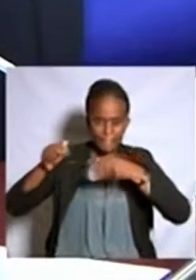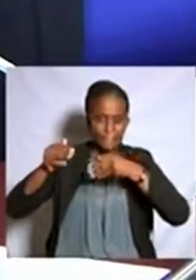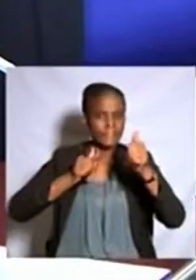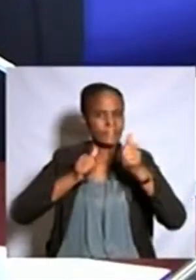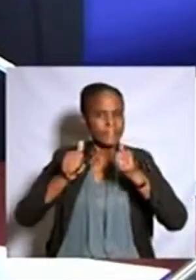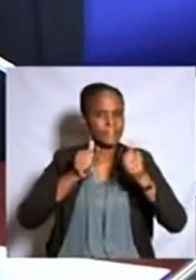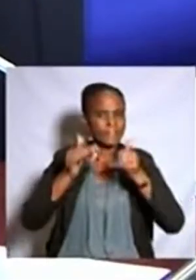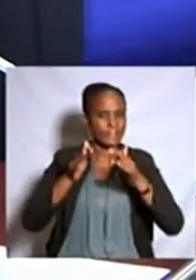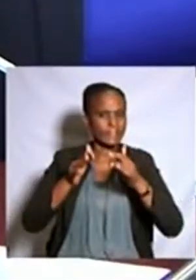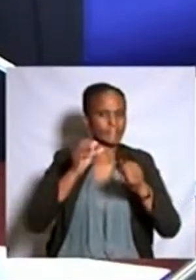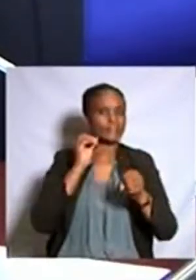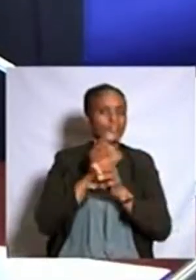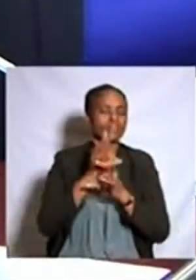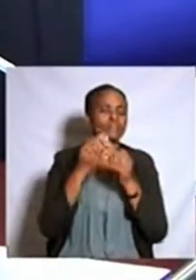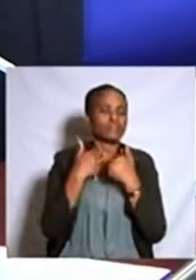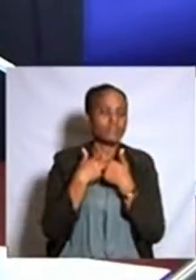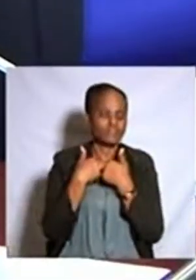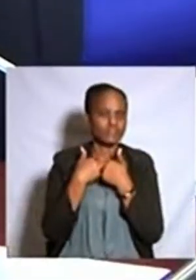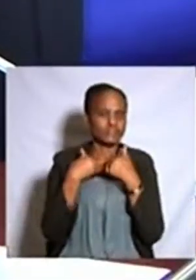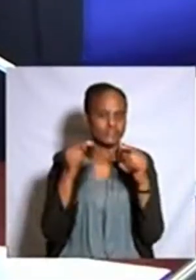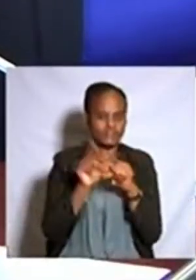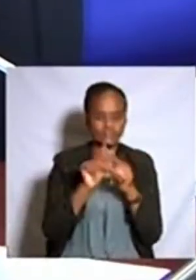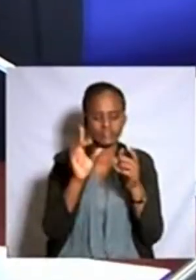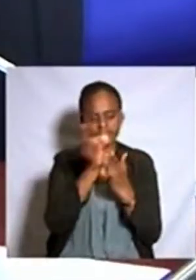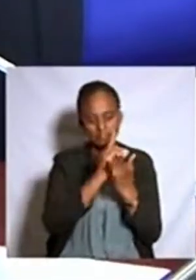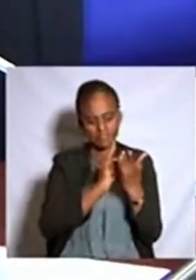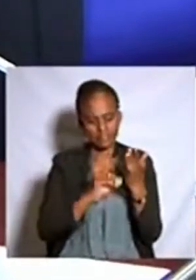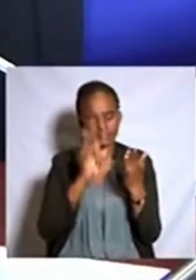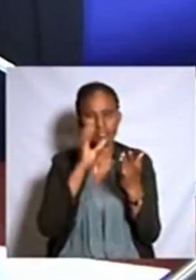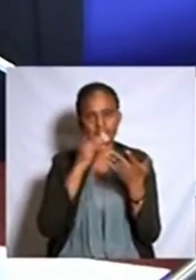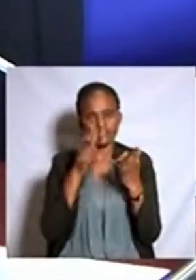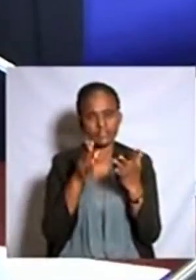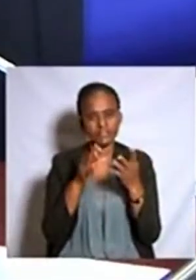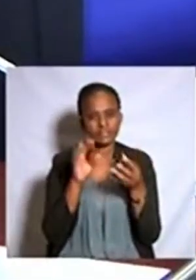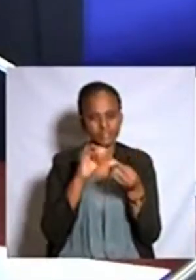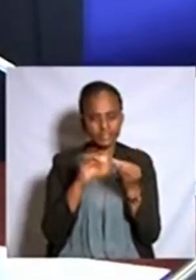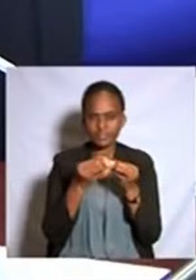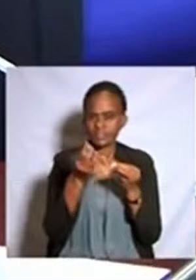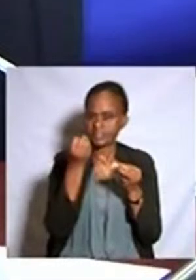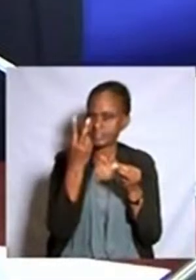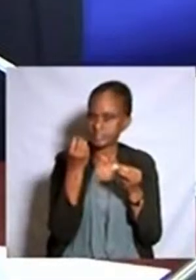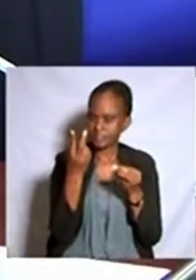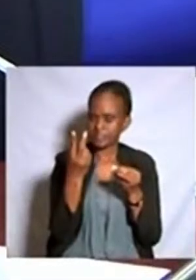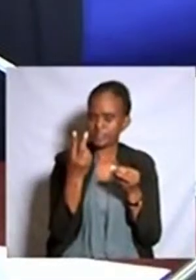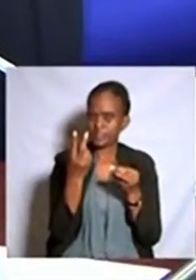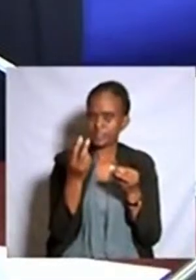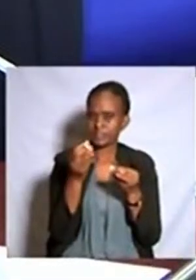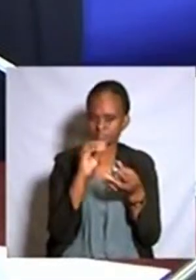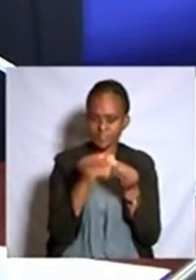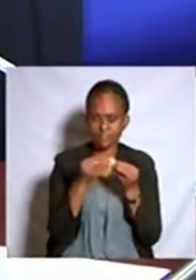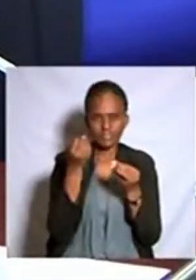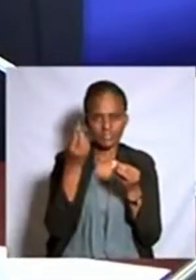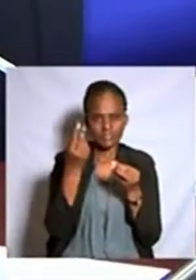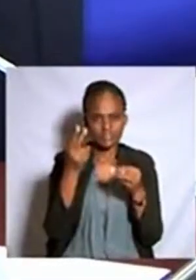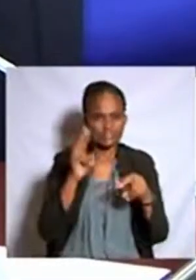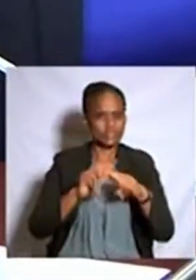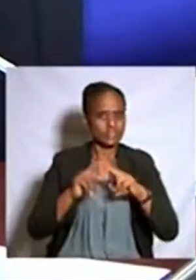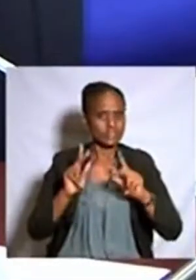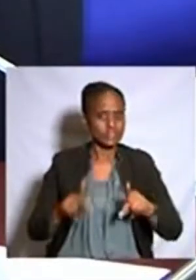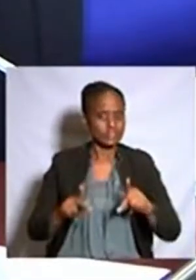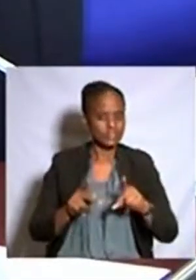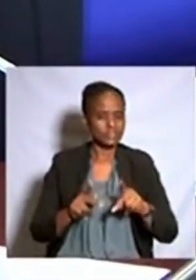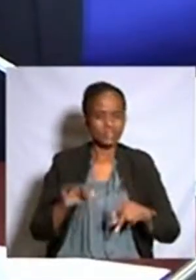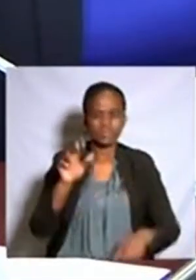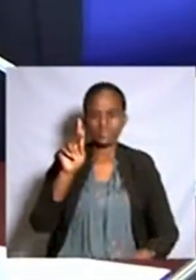administrator have already been drafted. Item 12, Chair, is